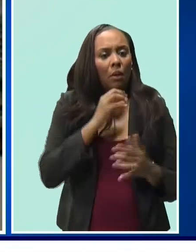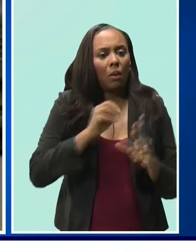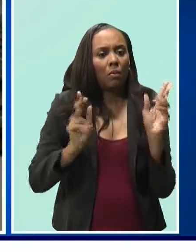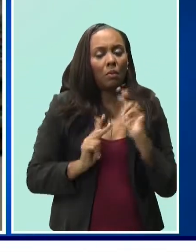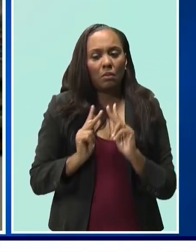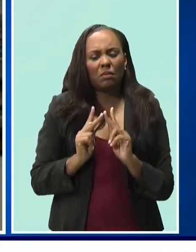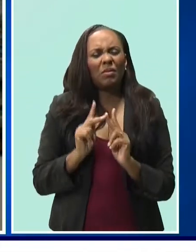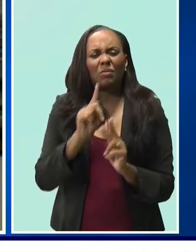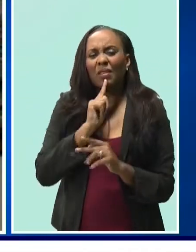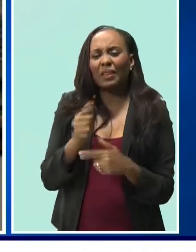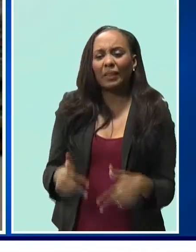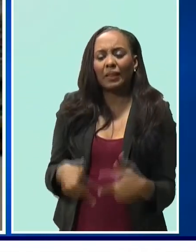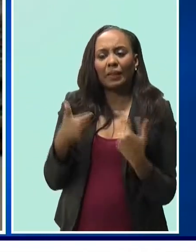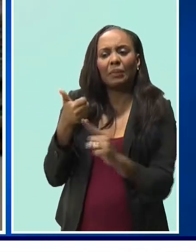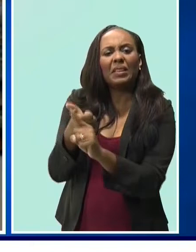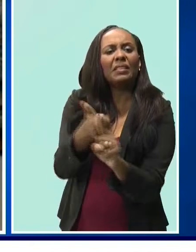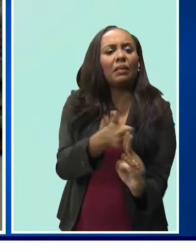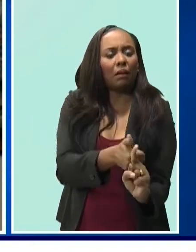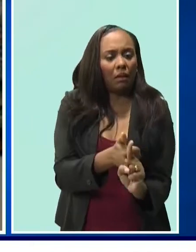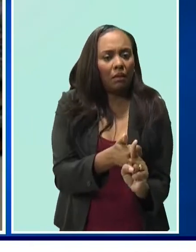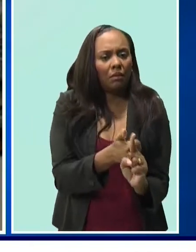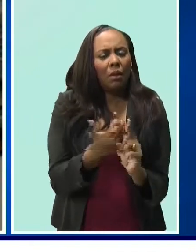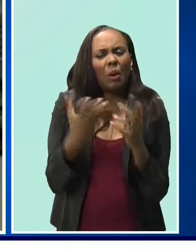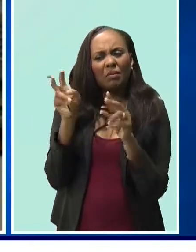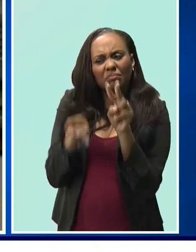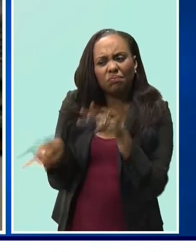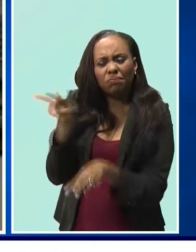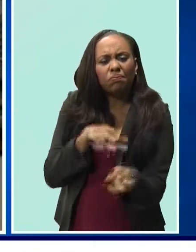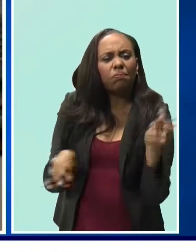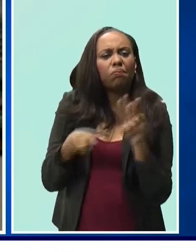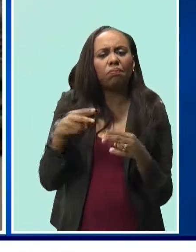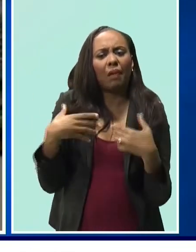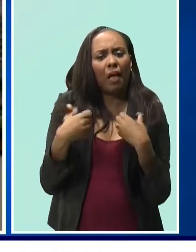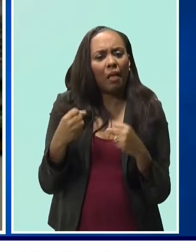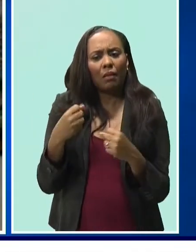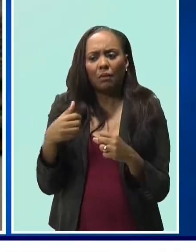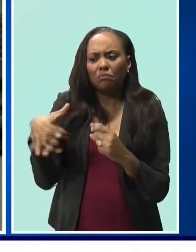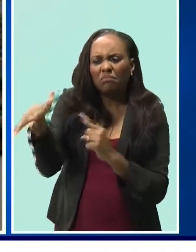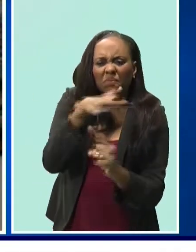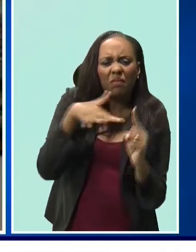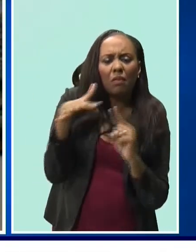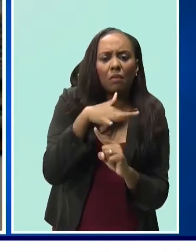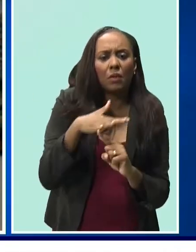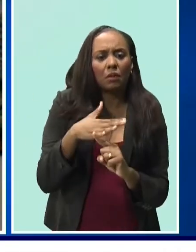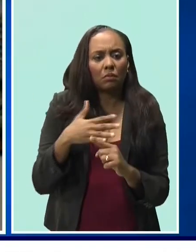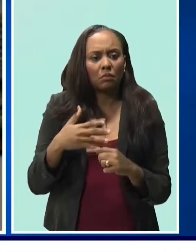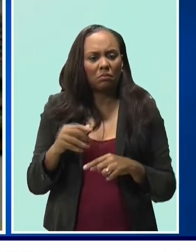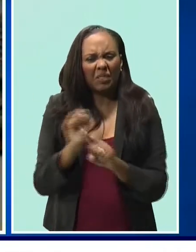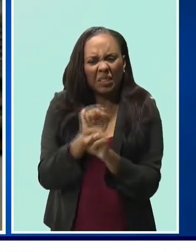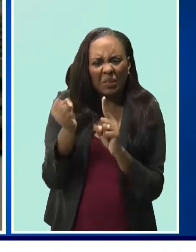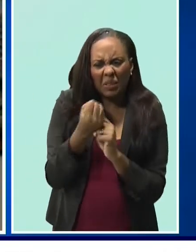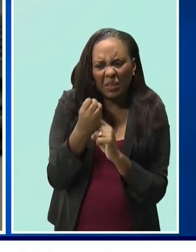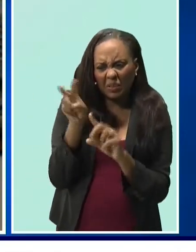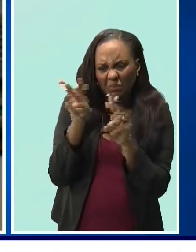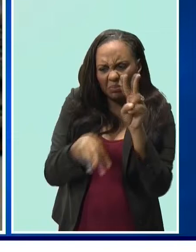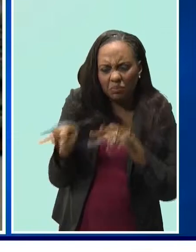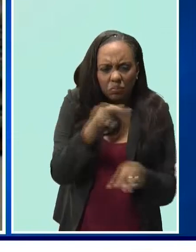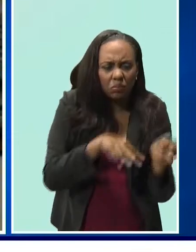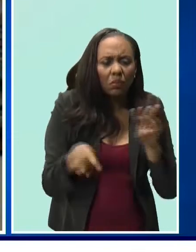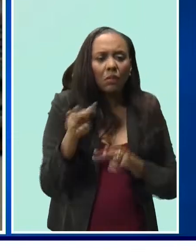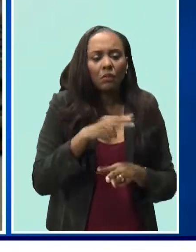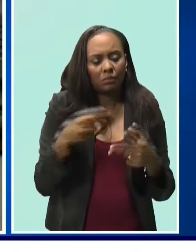living alone, to check up on their health and their circumstances, because we've been saying from the very beginning that this